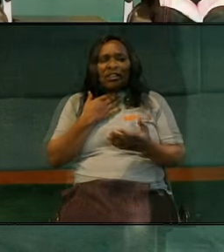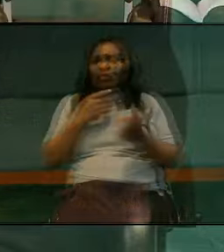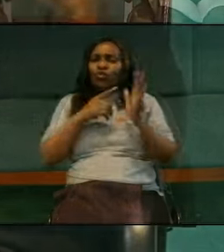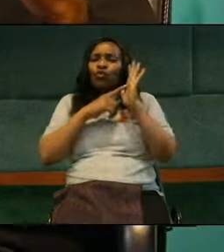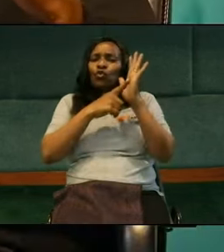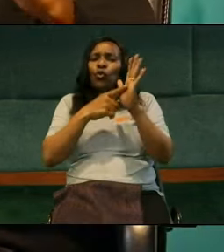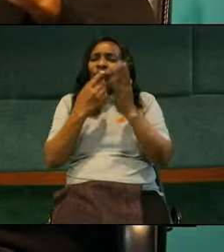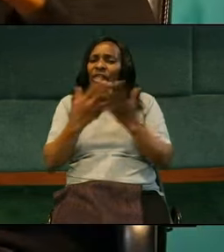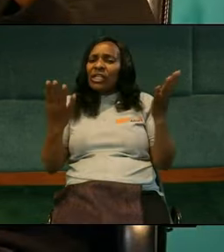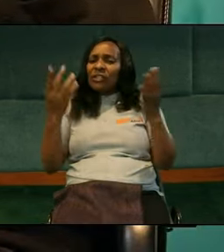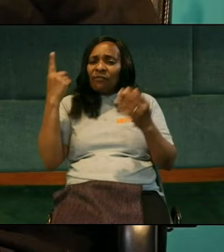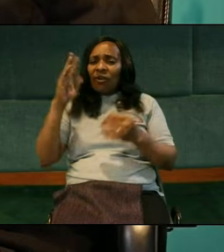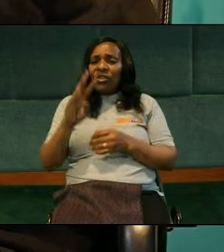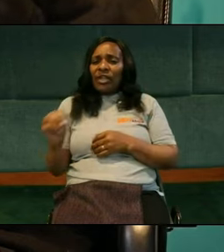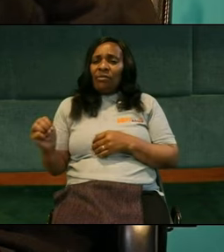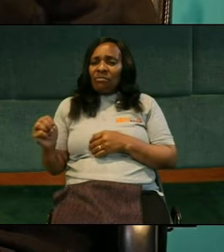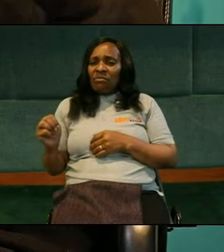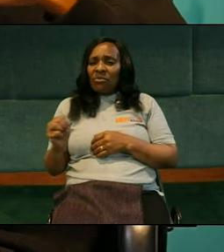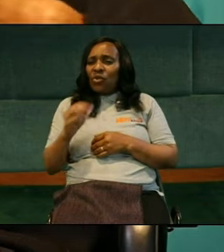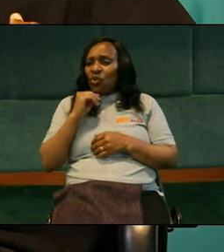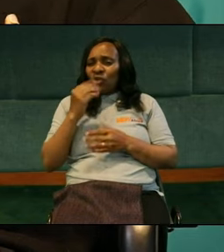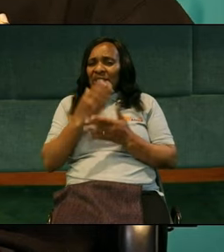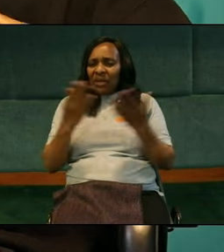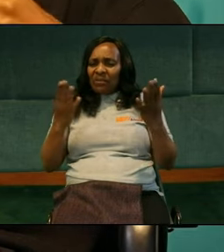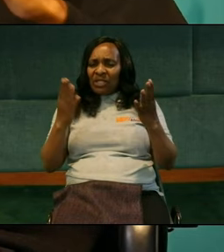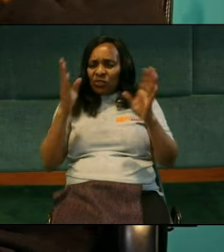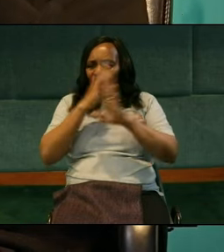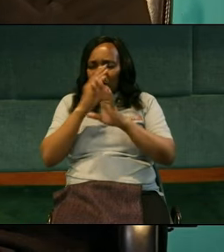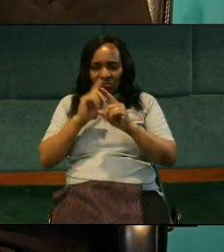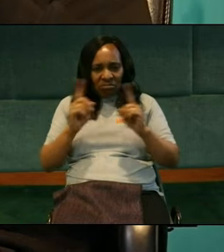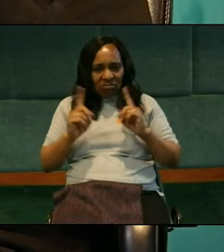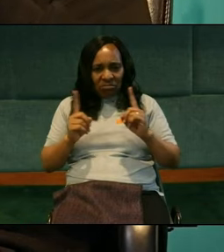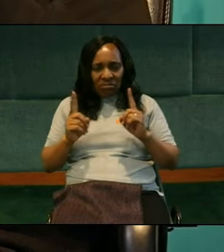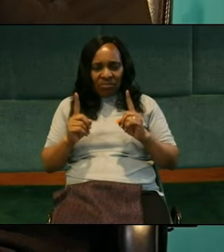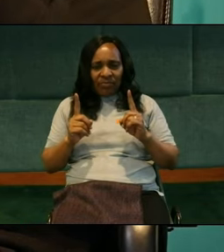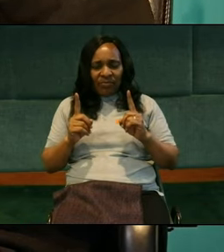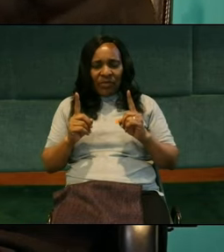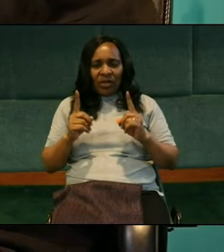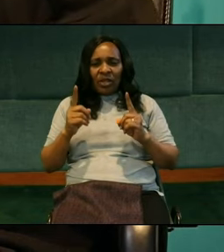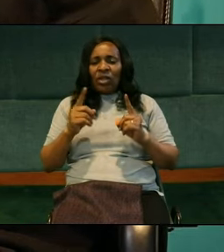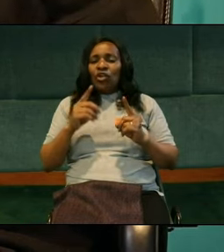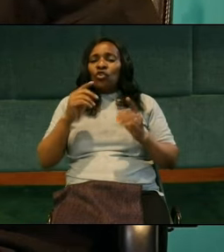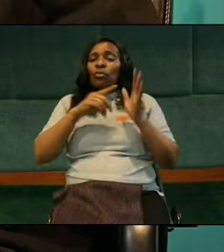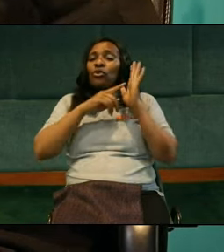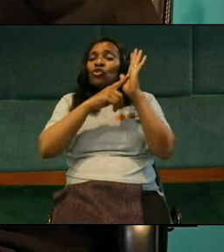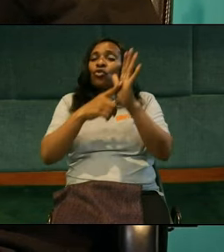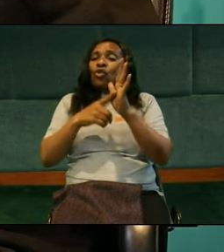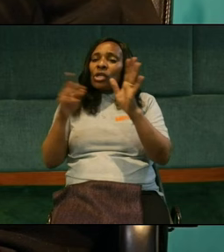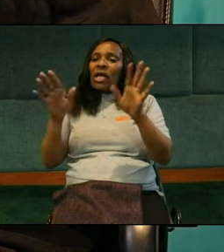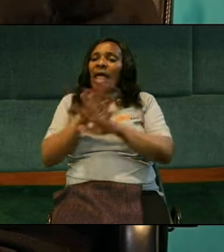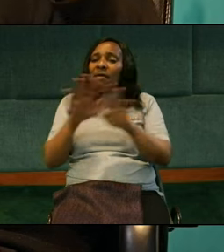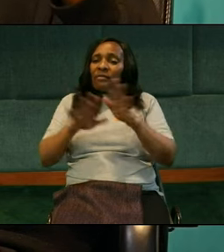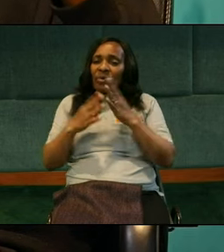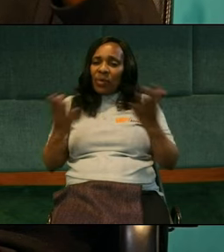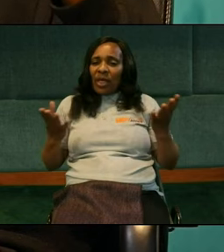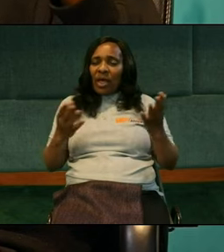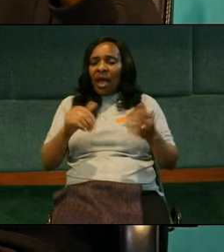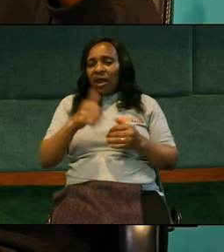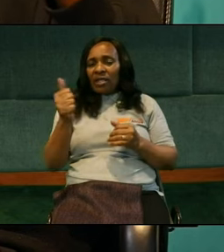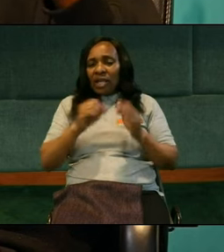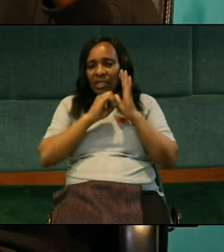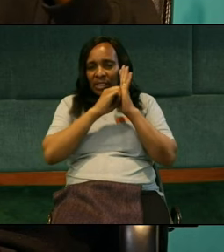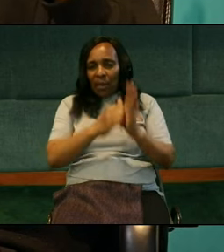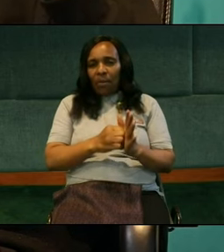magnificent things for them, not something that to hide, but now for them to be shown all over. Another example